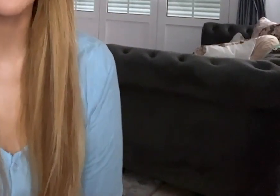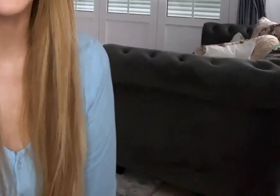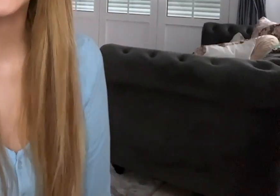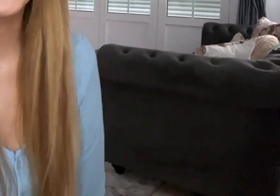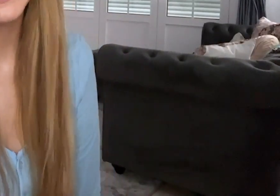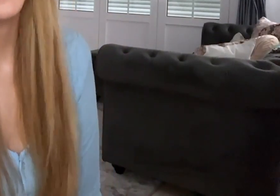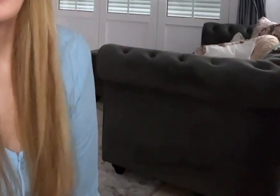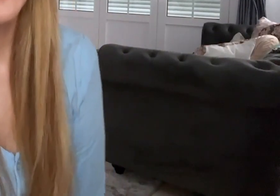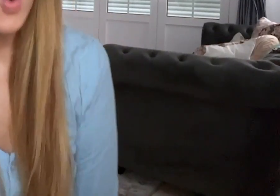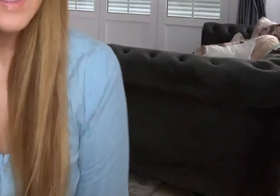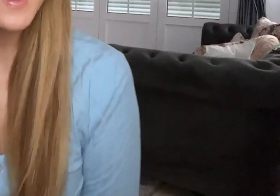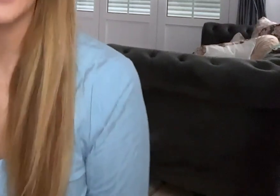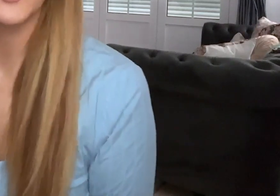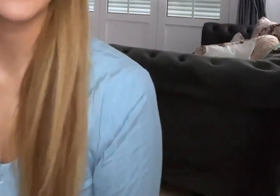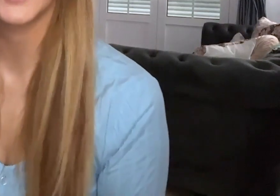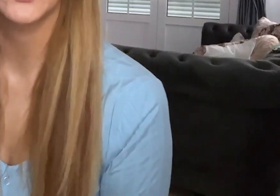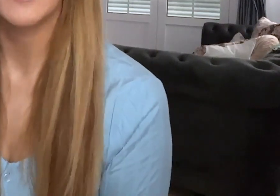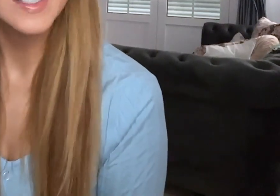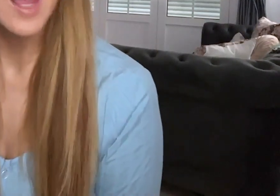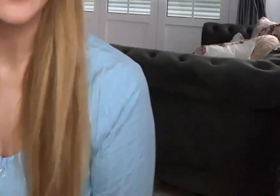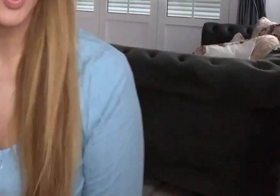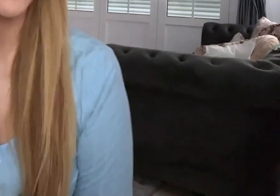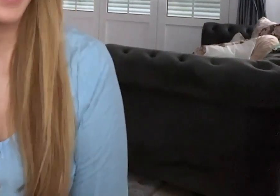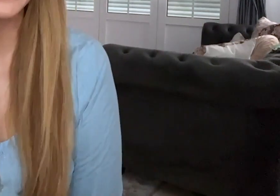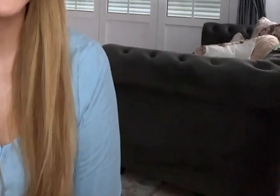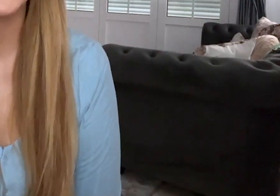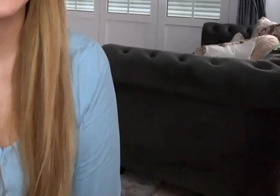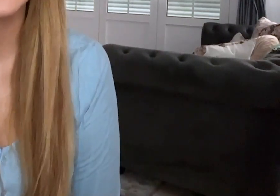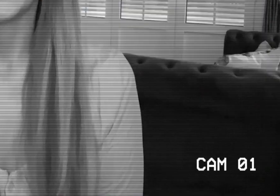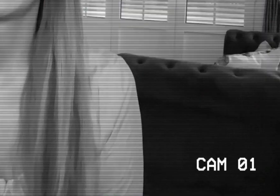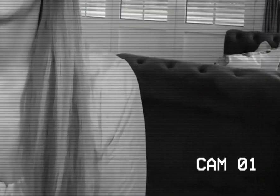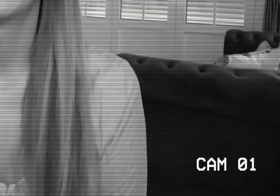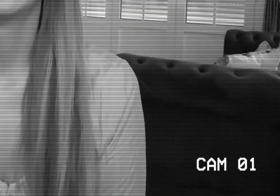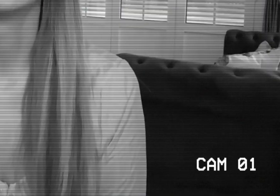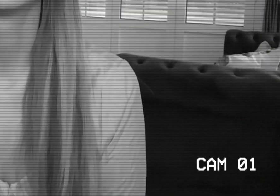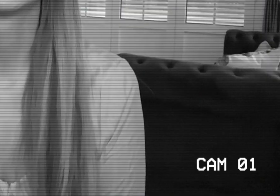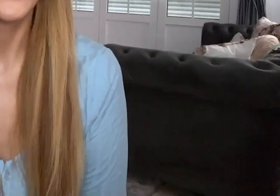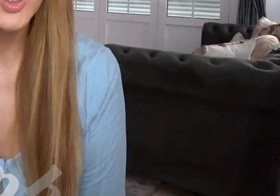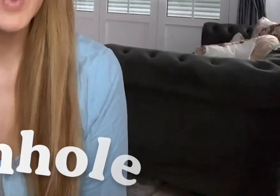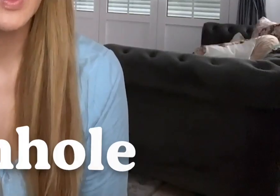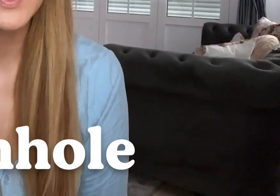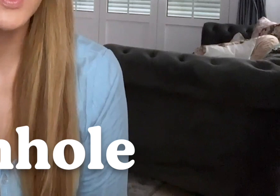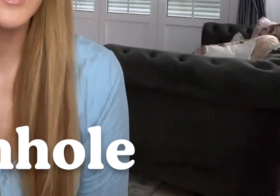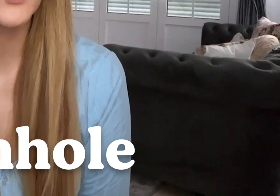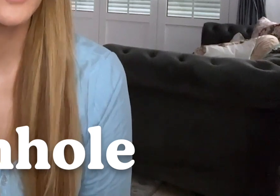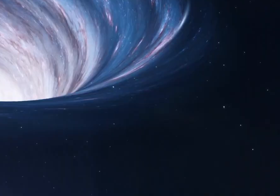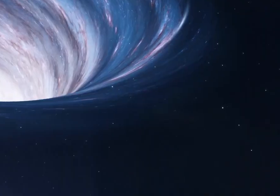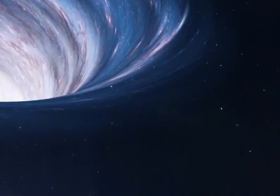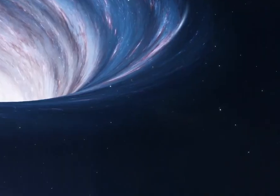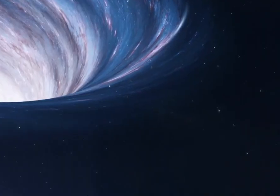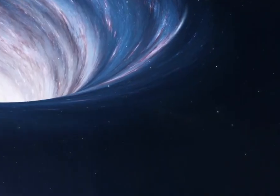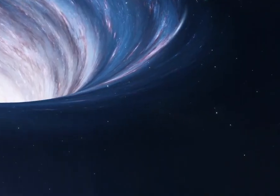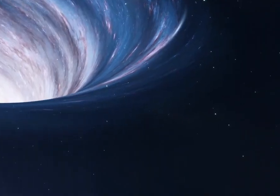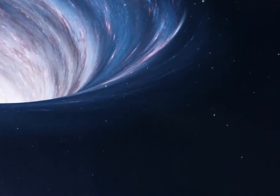Koko the gorilla. Of course, I've come across Koko myself on my internet. What are they called? Wormholes. You know those